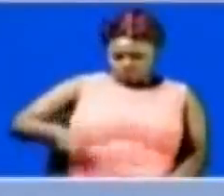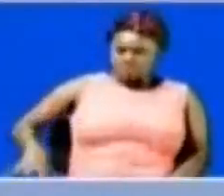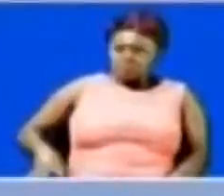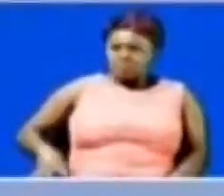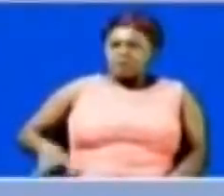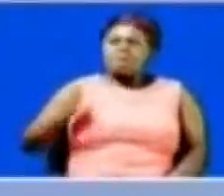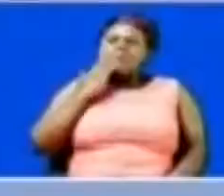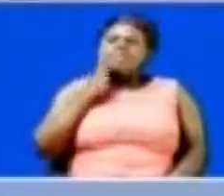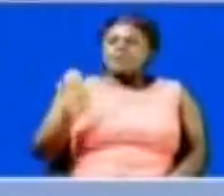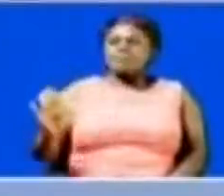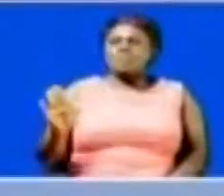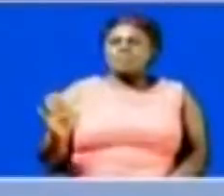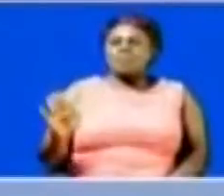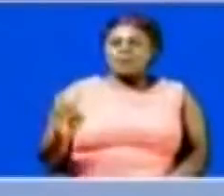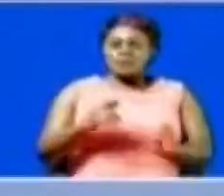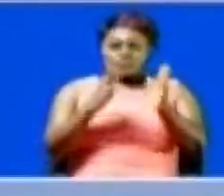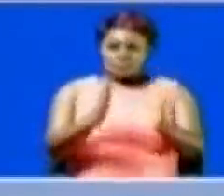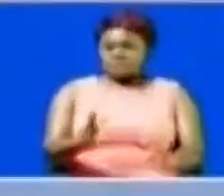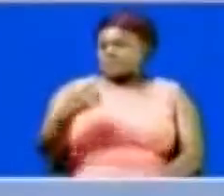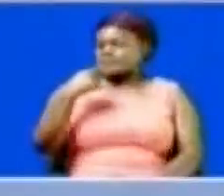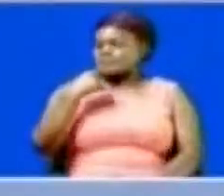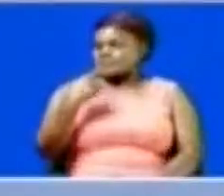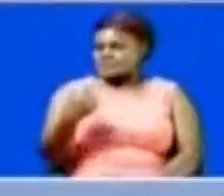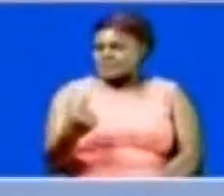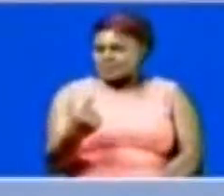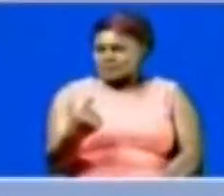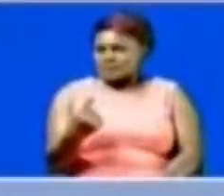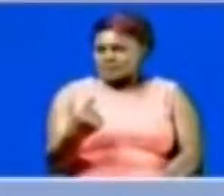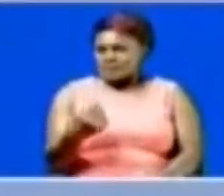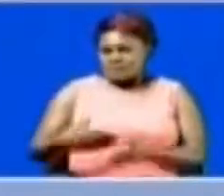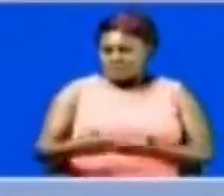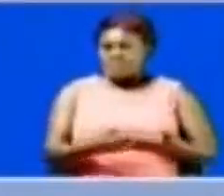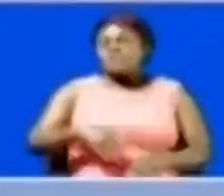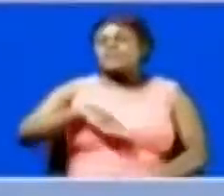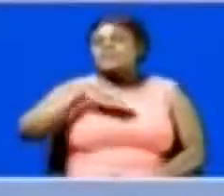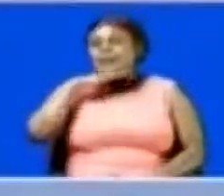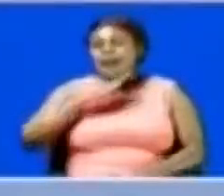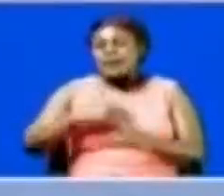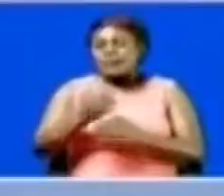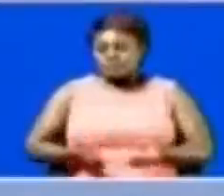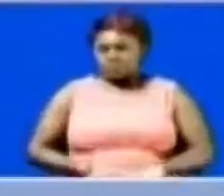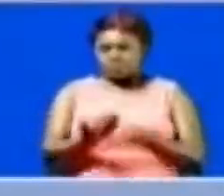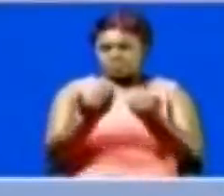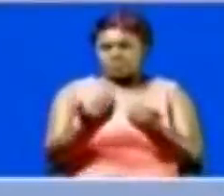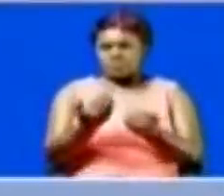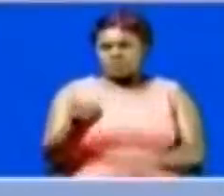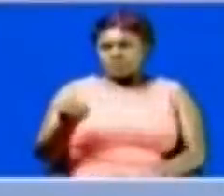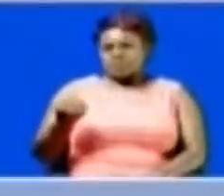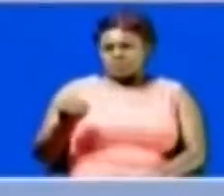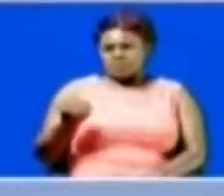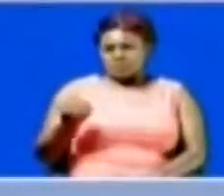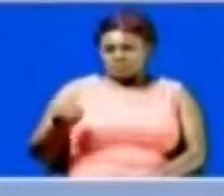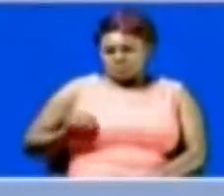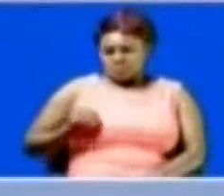abortion by her mother. And as Caroline B now reports, whereas the infant died right after birth, the adults linked to the